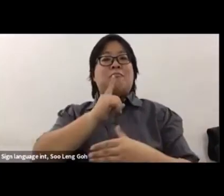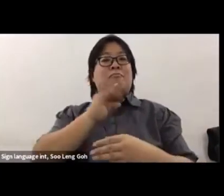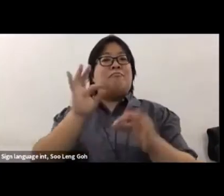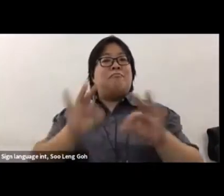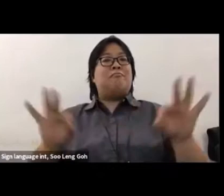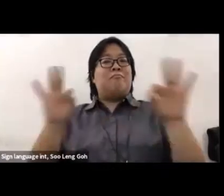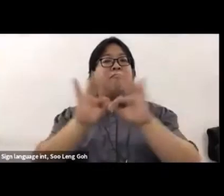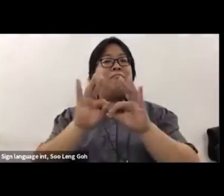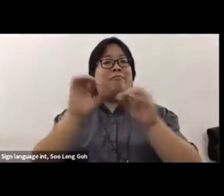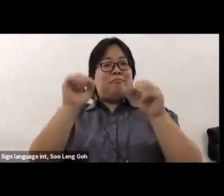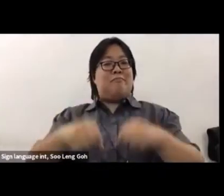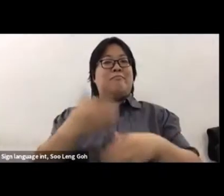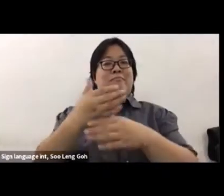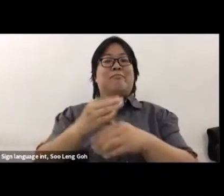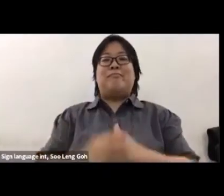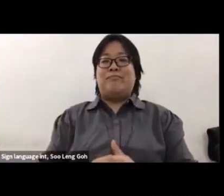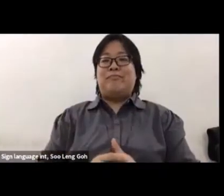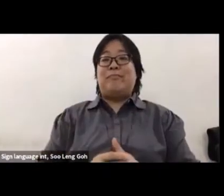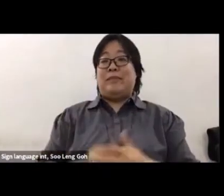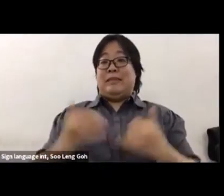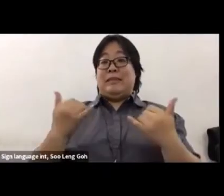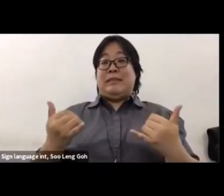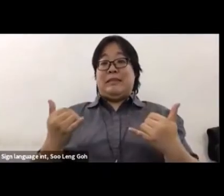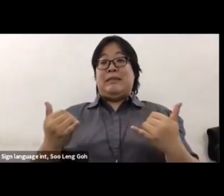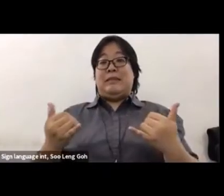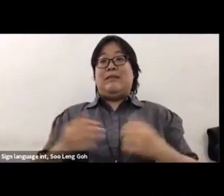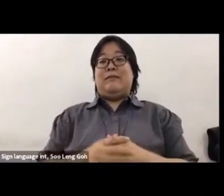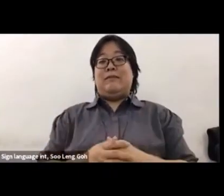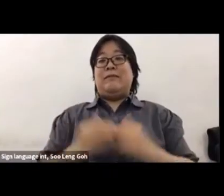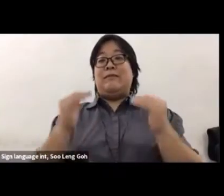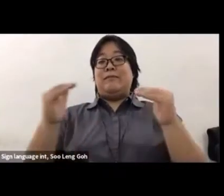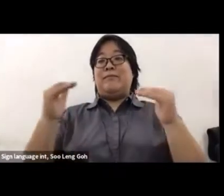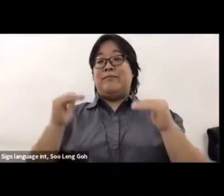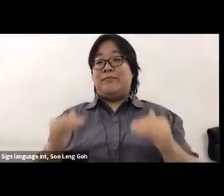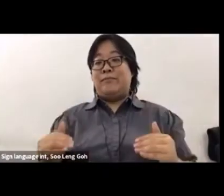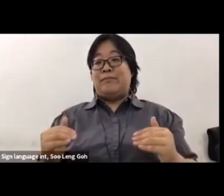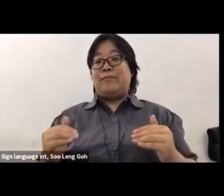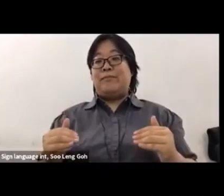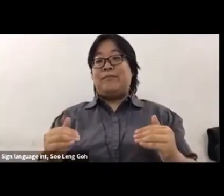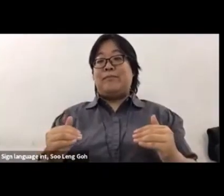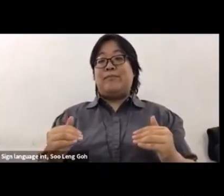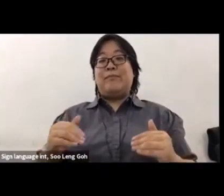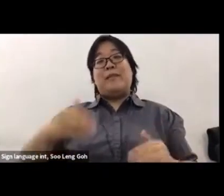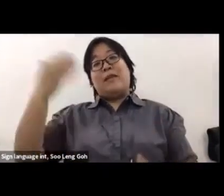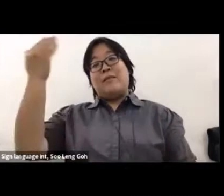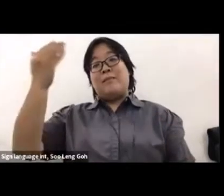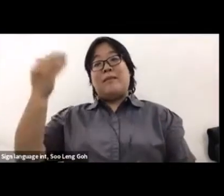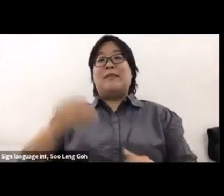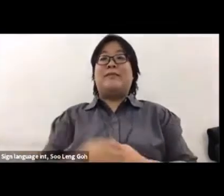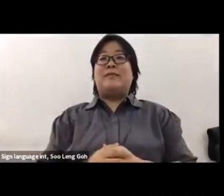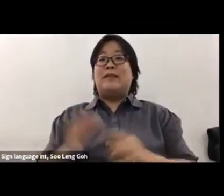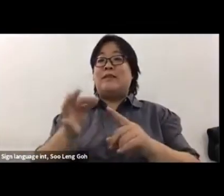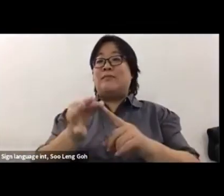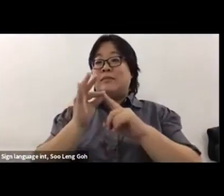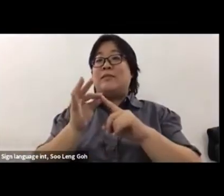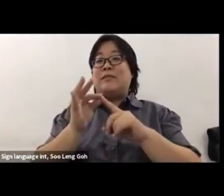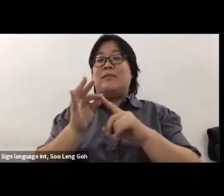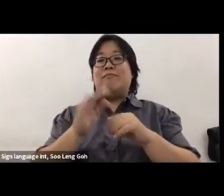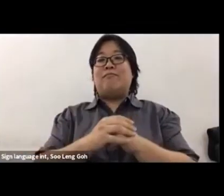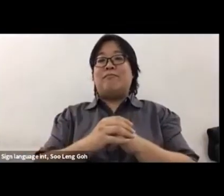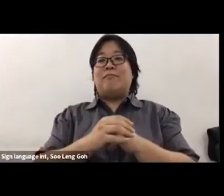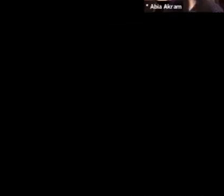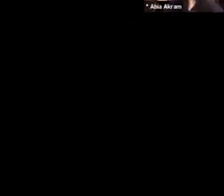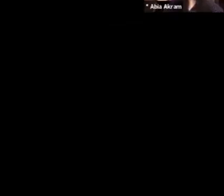other countries. We just move to the next speaker, special intervention by a